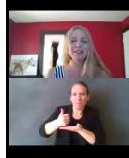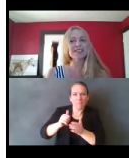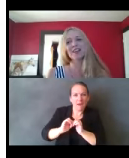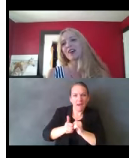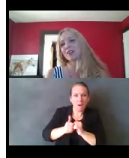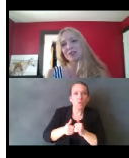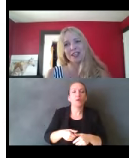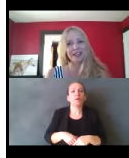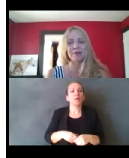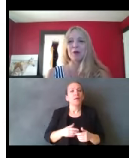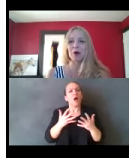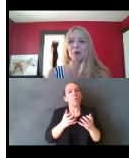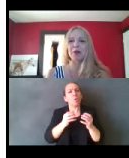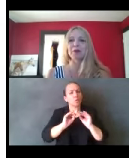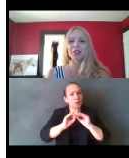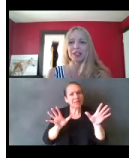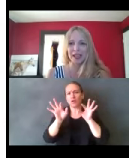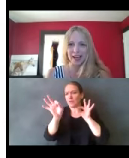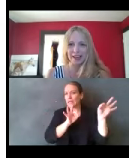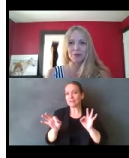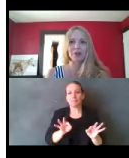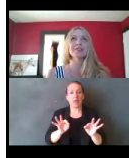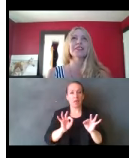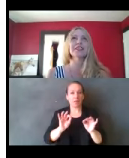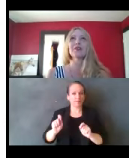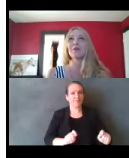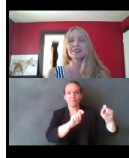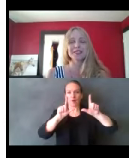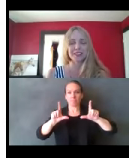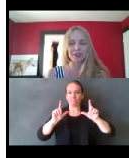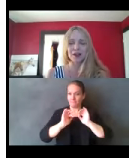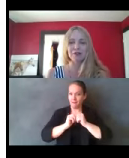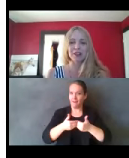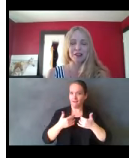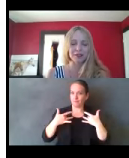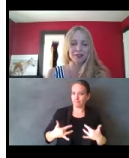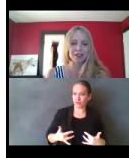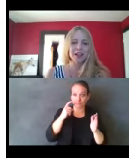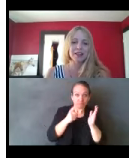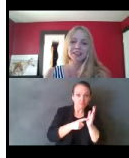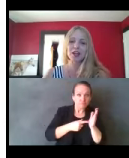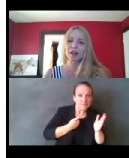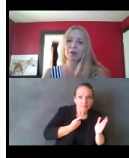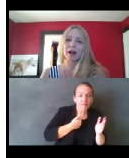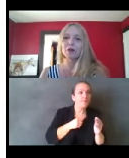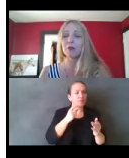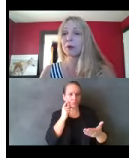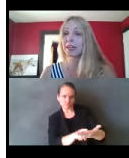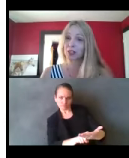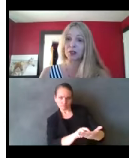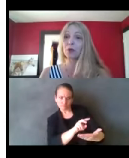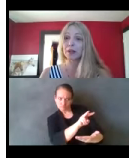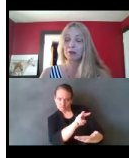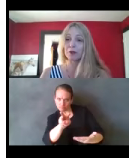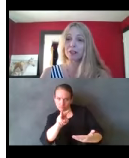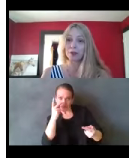really wanted to set the understanding about what we were looking at, what to see in yourself and others. Let's talk about what we